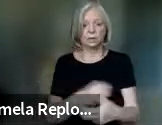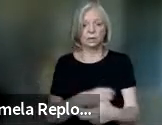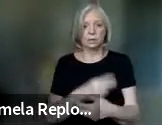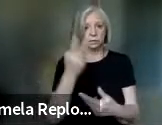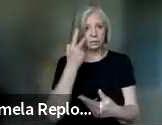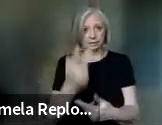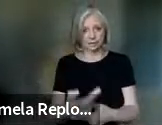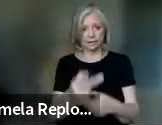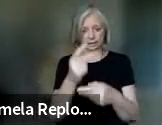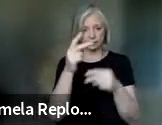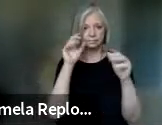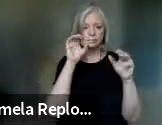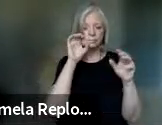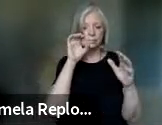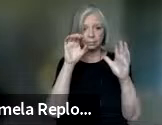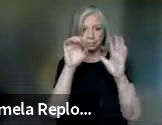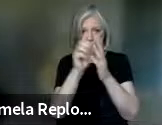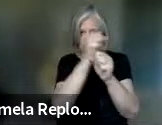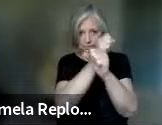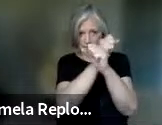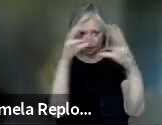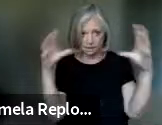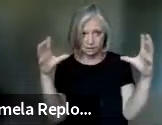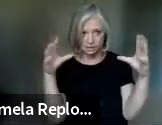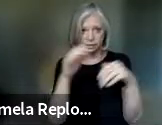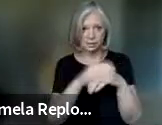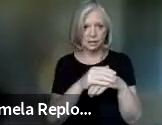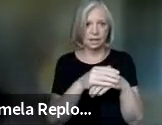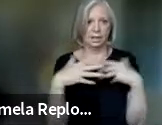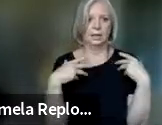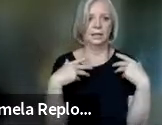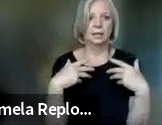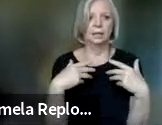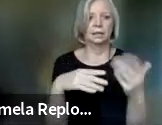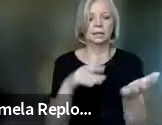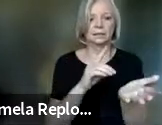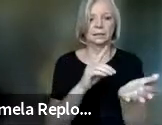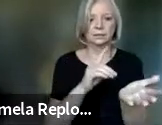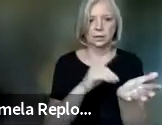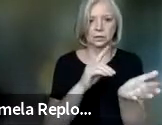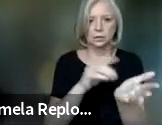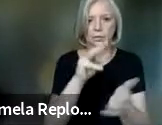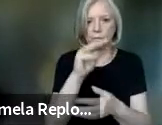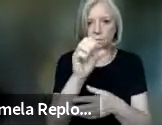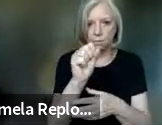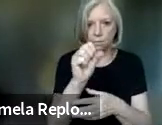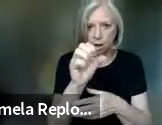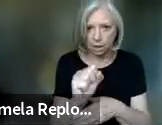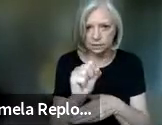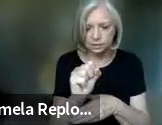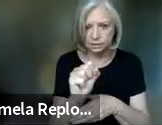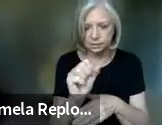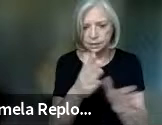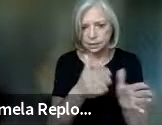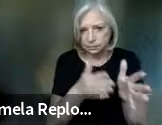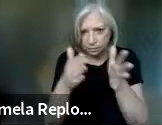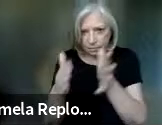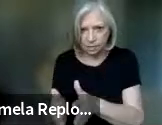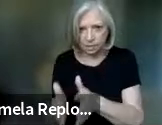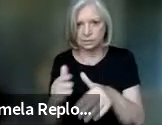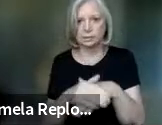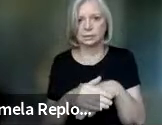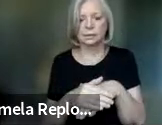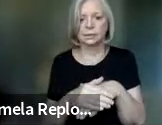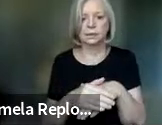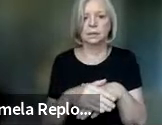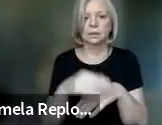evening. The health officer for Alameda County, Dr. Nicholas Moss, the health officer for the City of Berkeley, Dr. Lisa Hernandez,